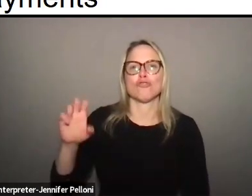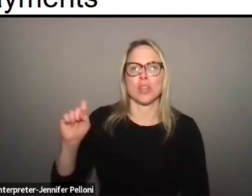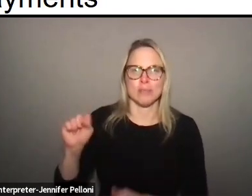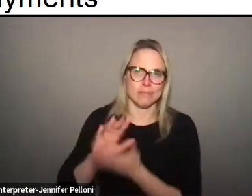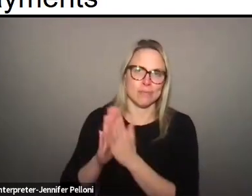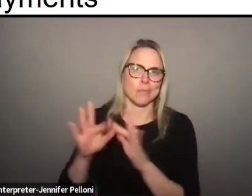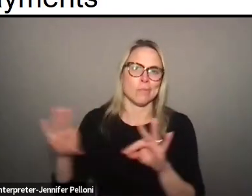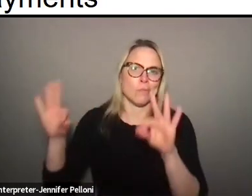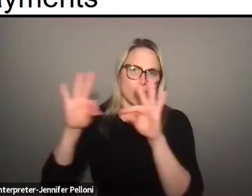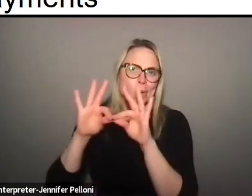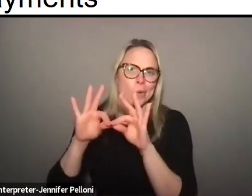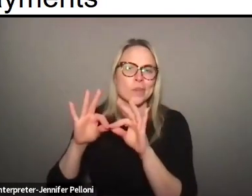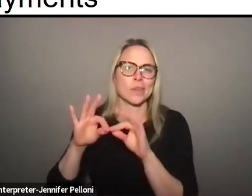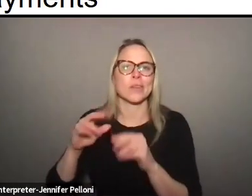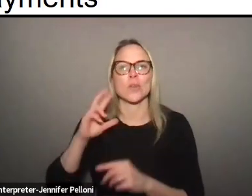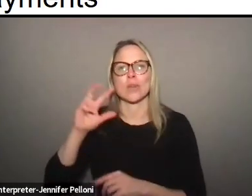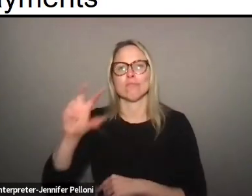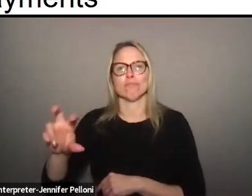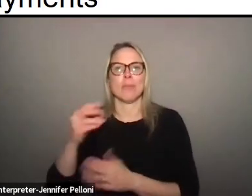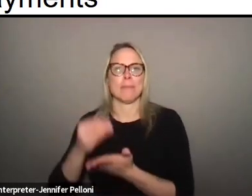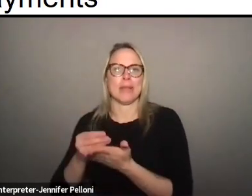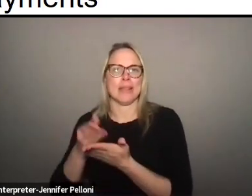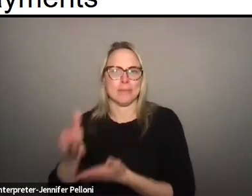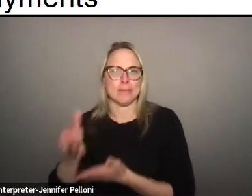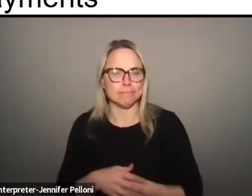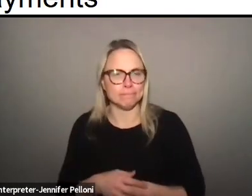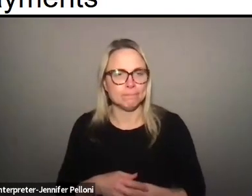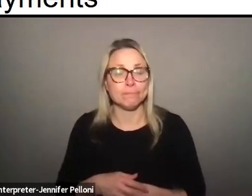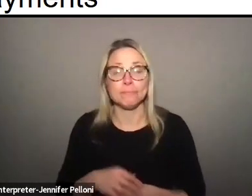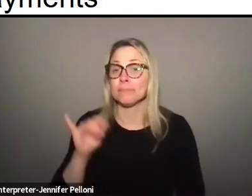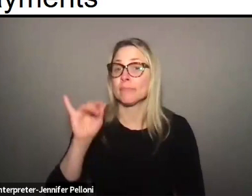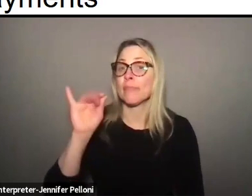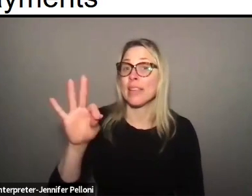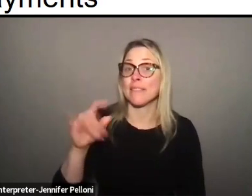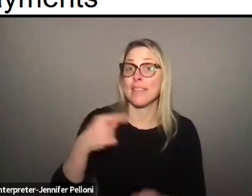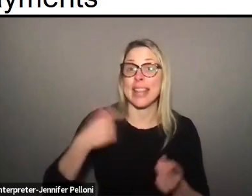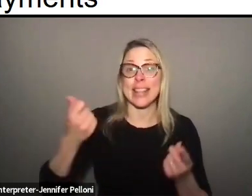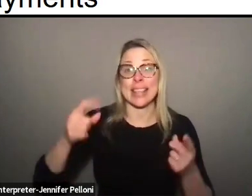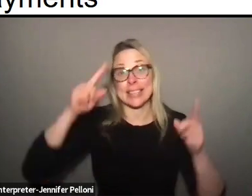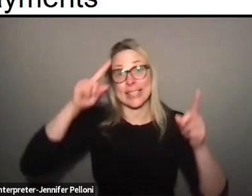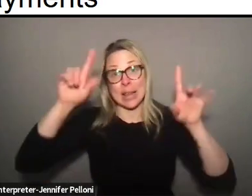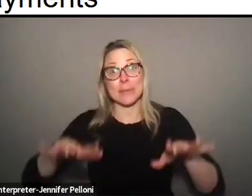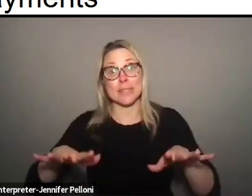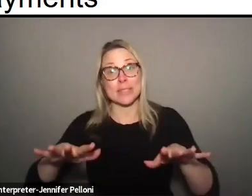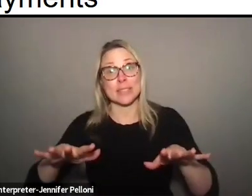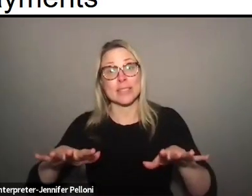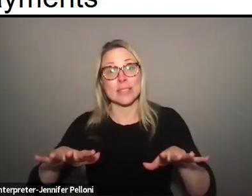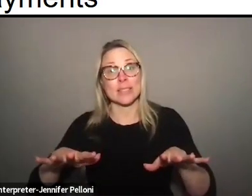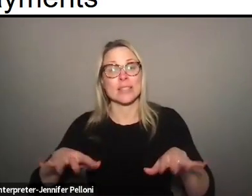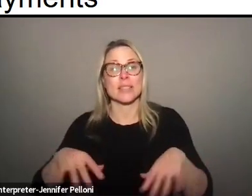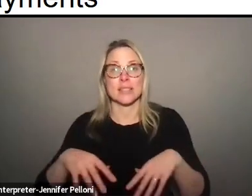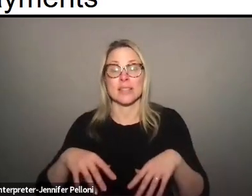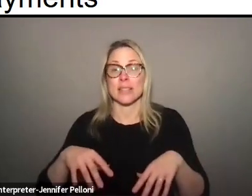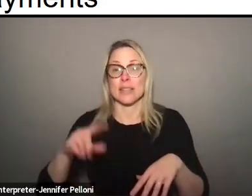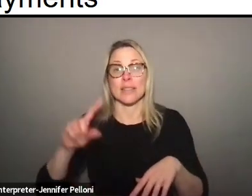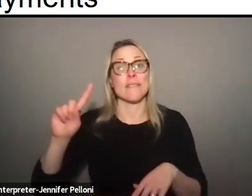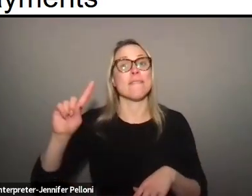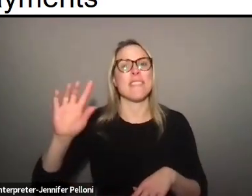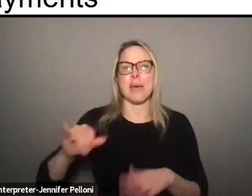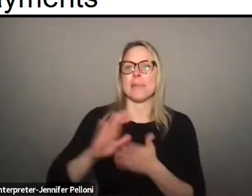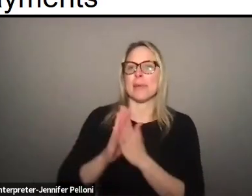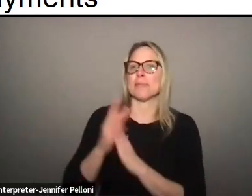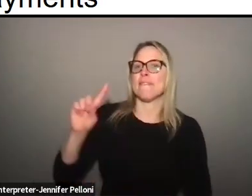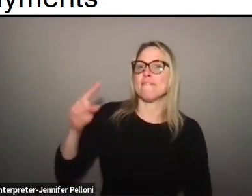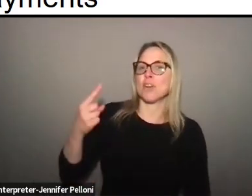in handy to be able to do that. And in the event of settlements, right? This is the first party trust. If they